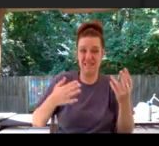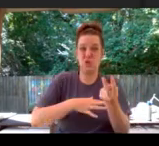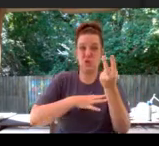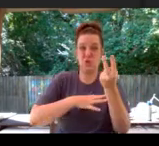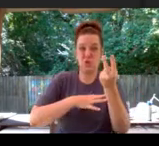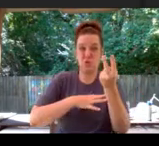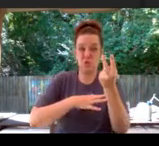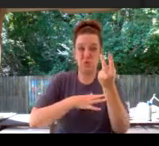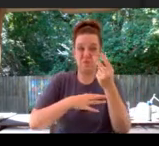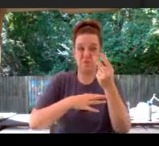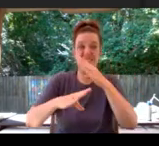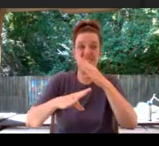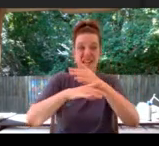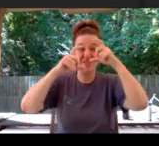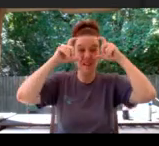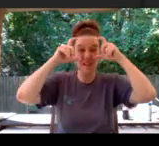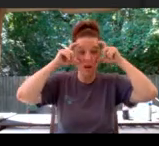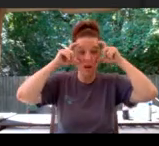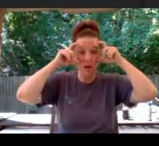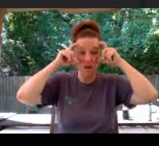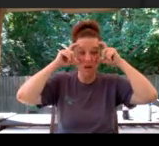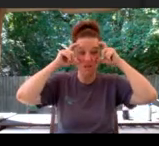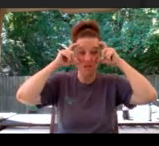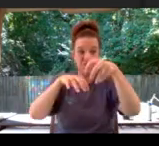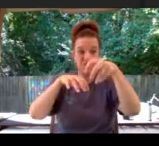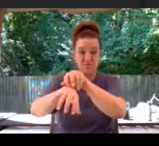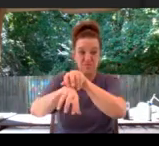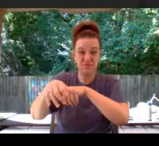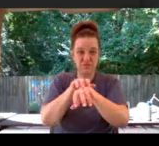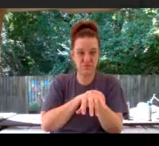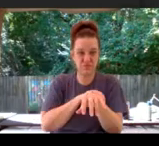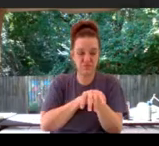goggles and oven mitts. "Let's go."